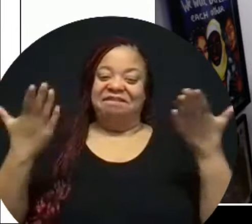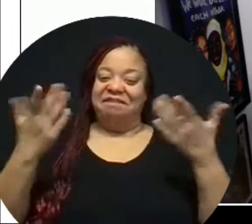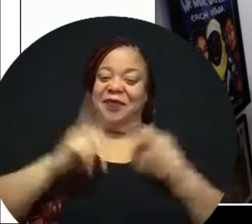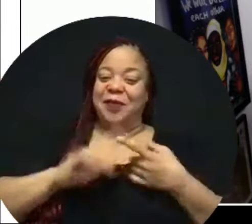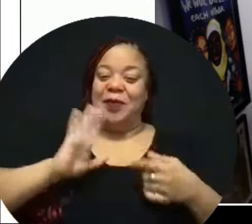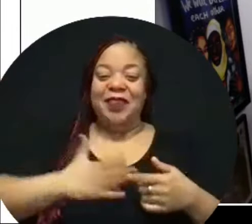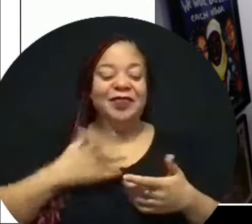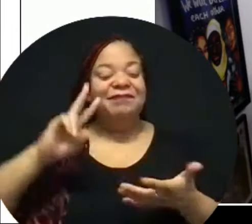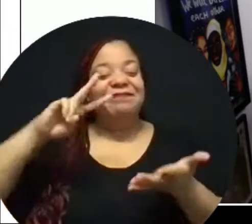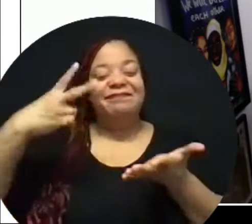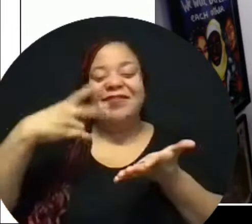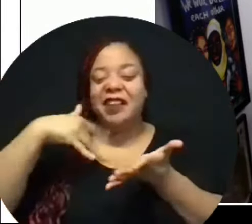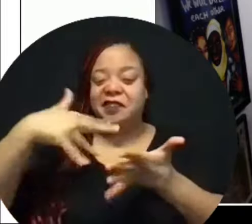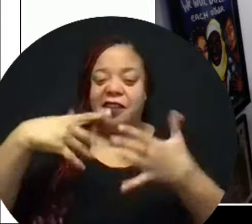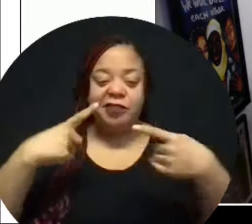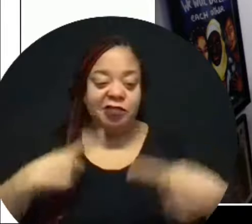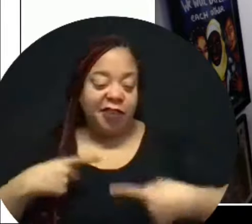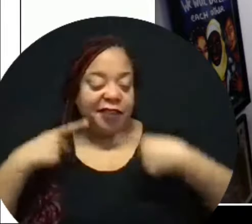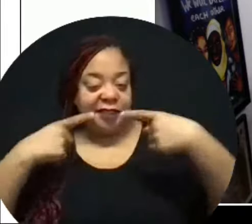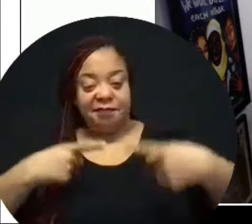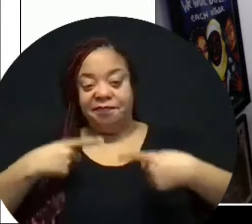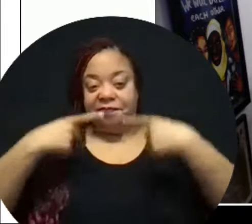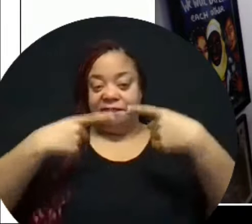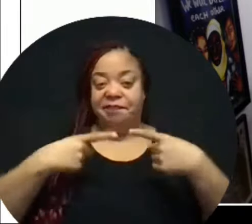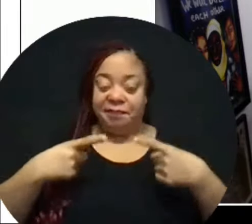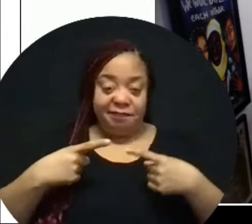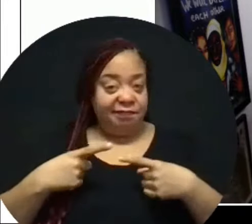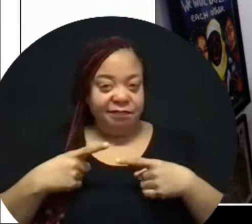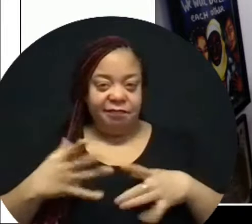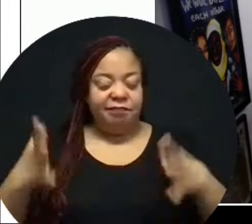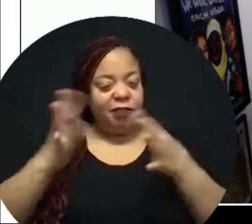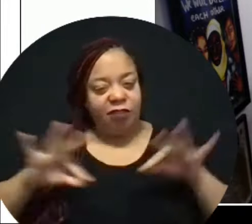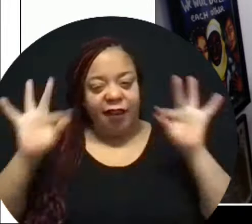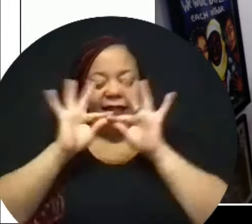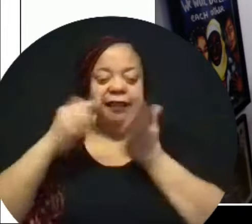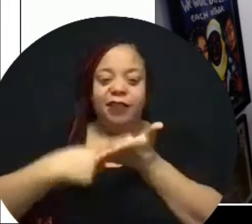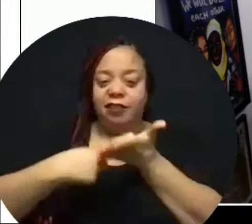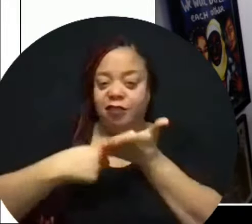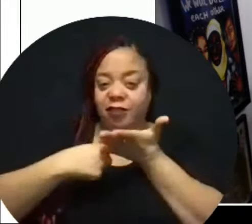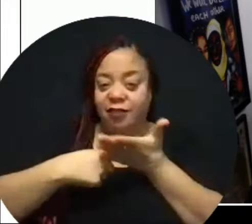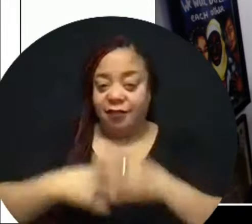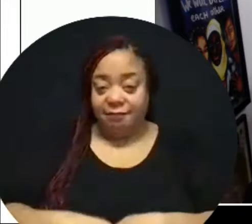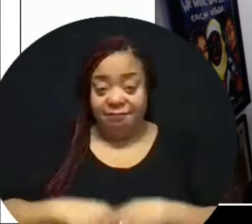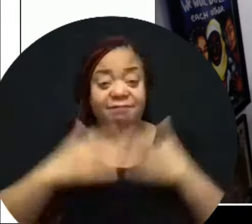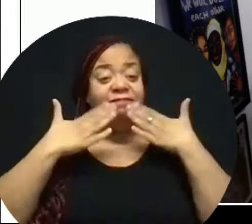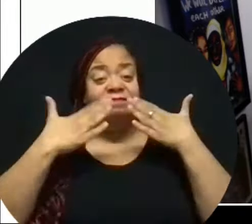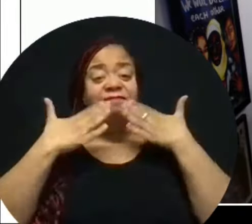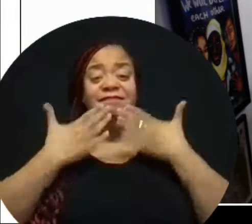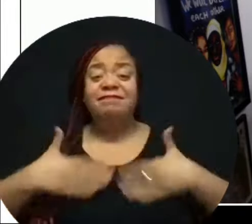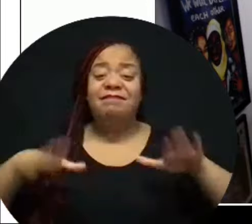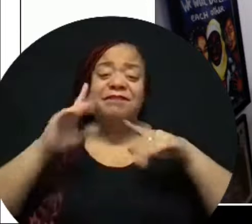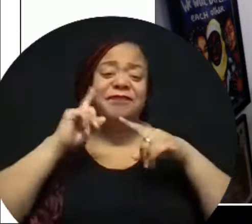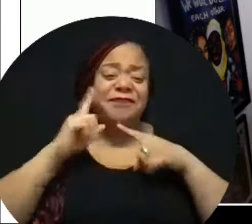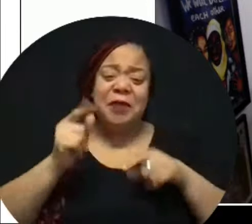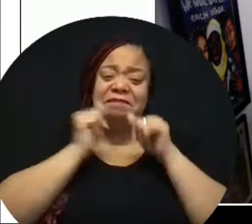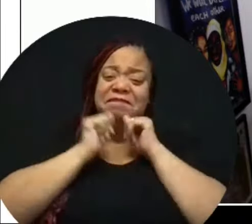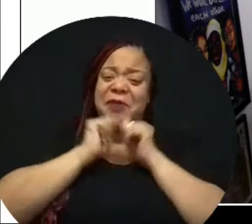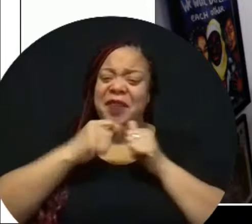Conversation. Thanks all for bearing with us as we got ourselves together on our end. But our event is entitled Abolition Must Be